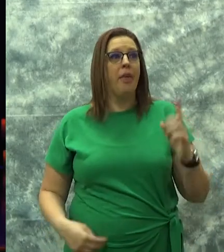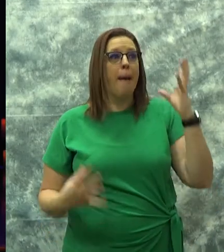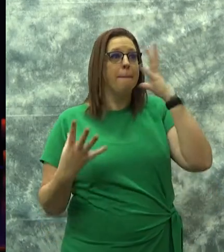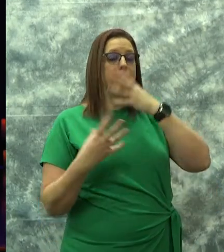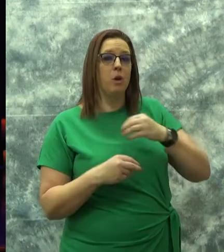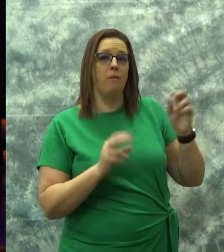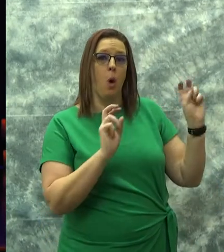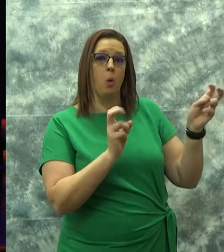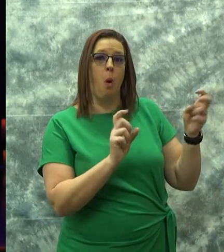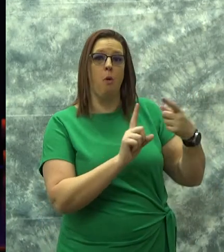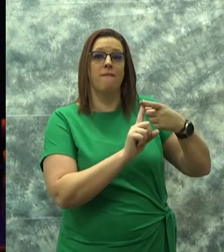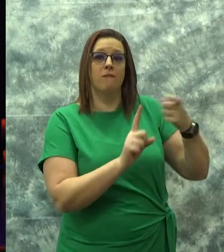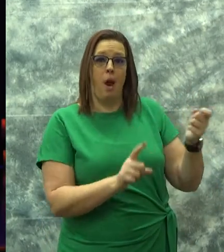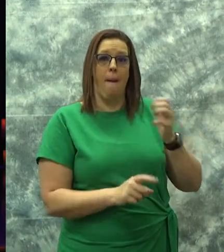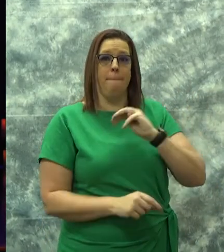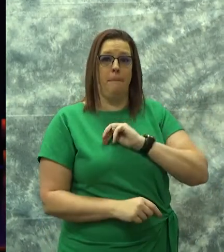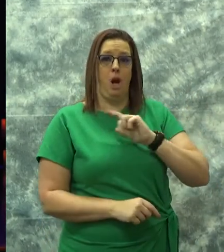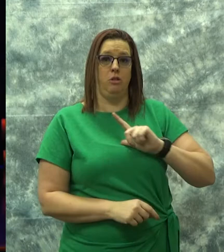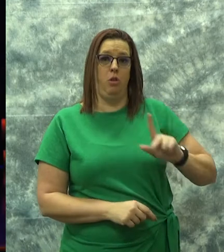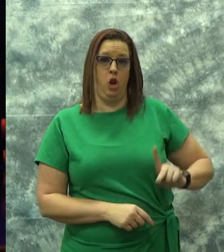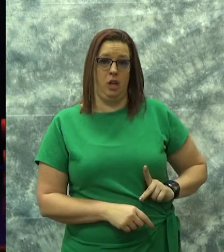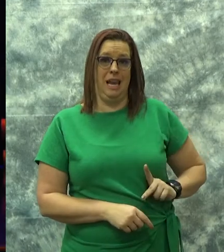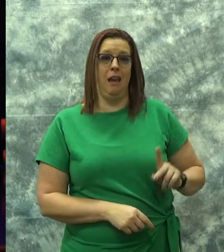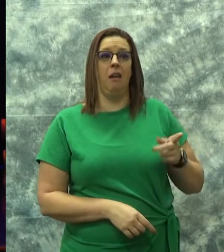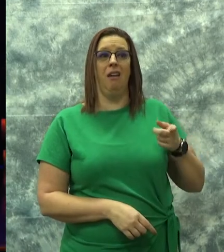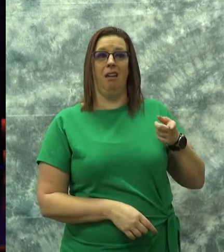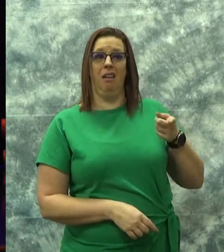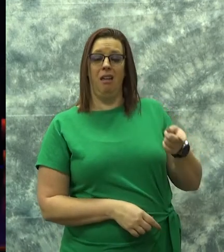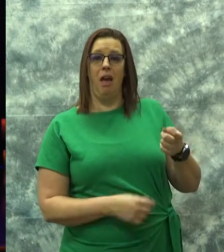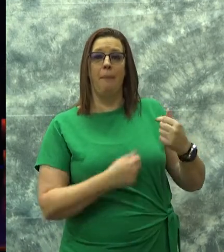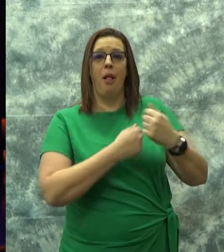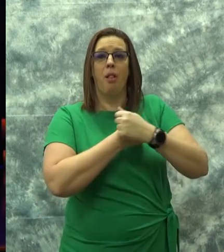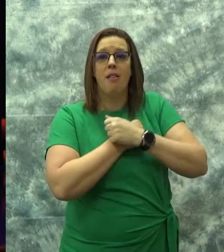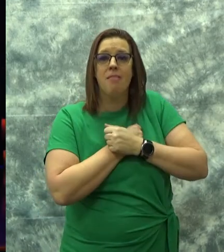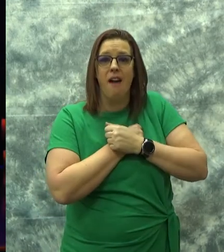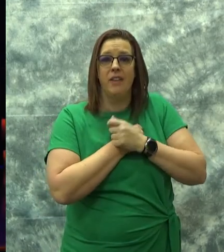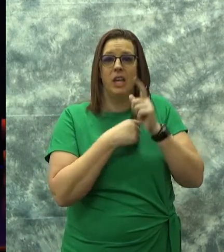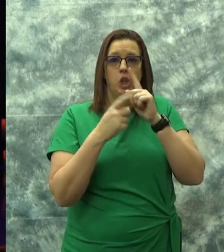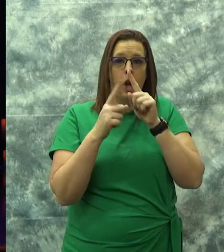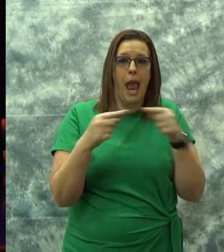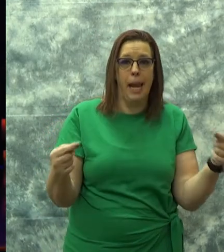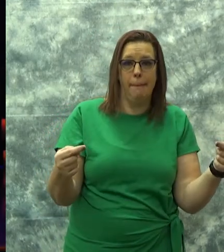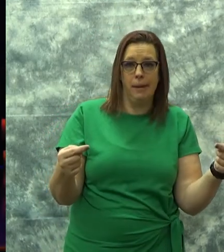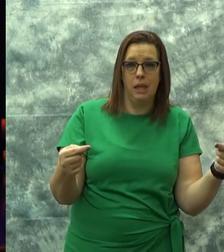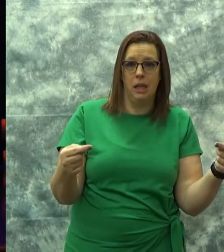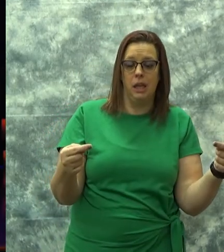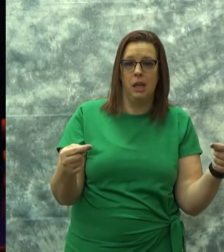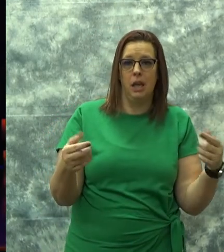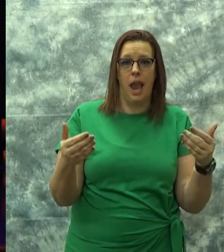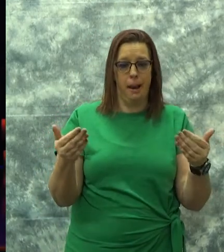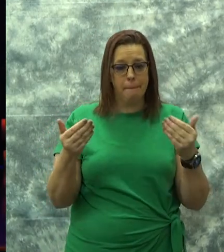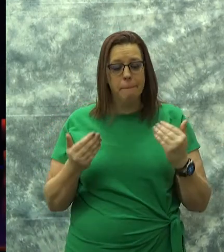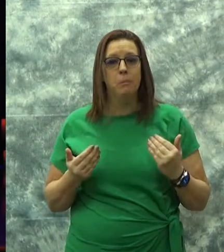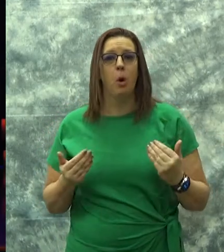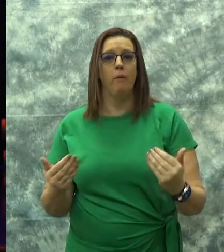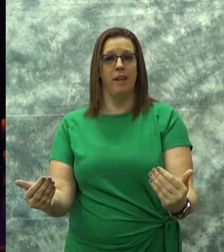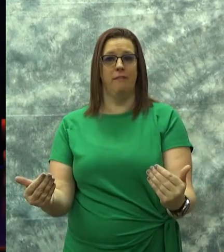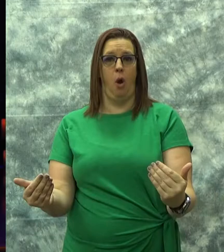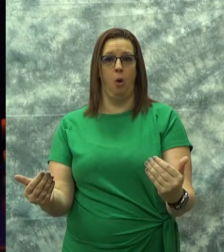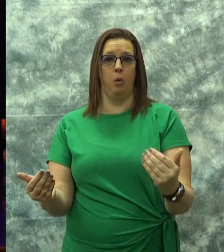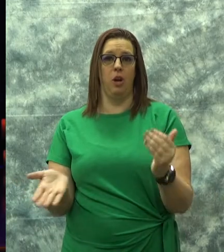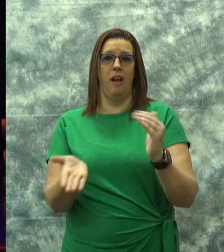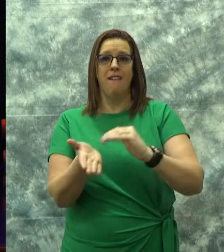that beautiful quote from Dr. King about loving and loving our enemy and moving forward